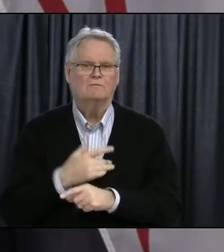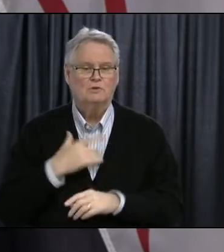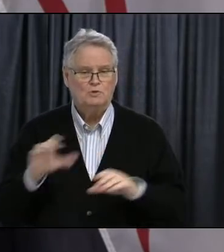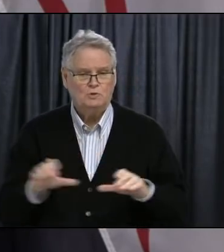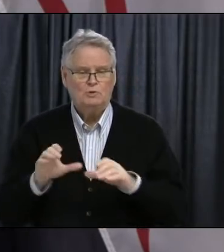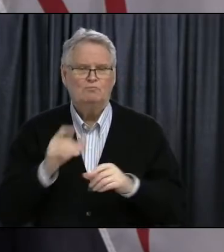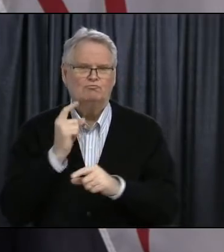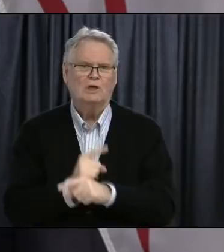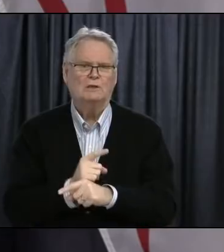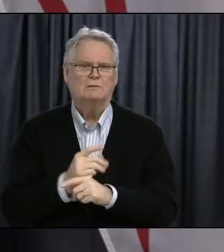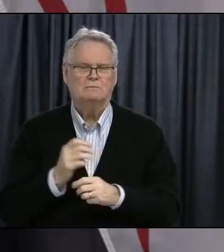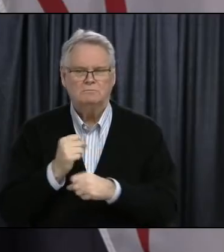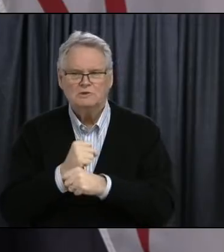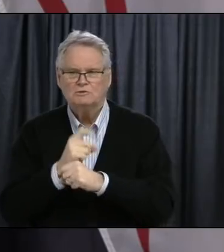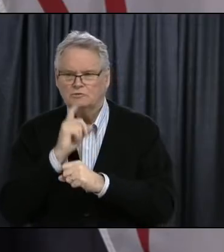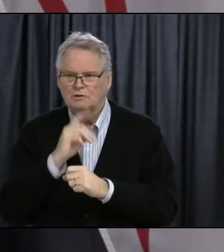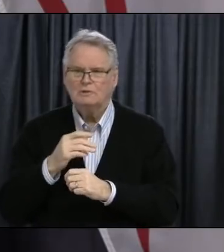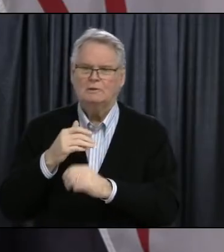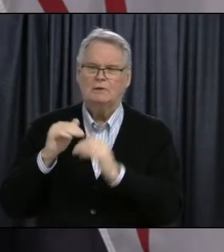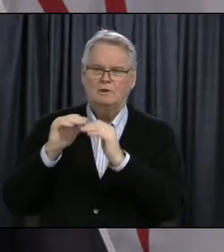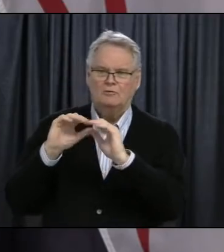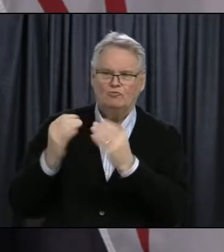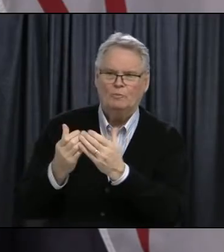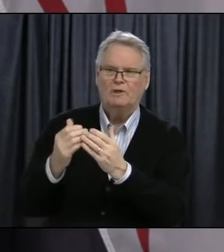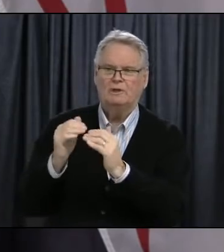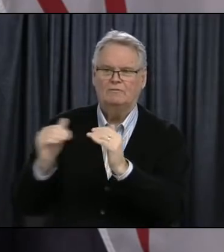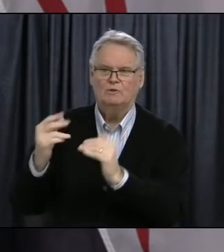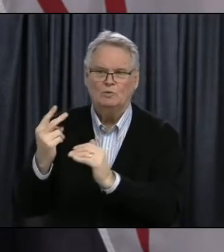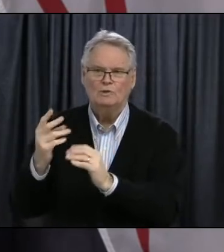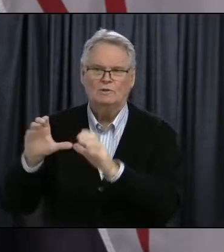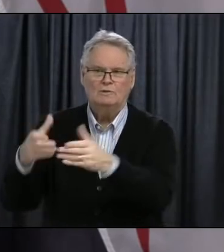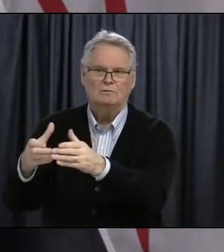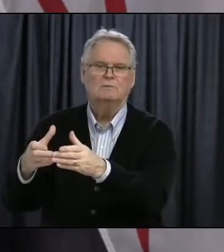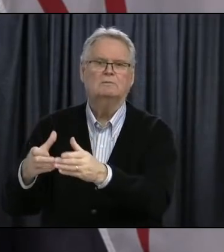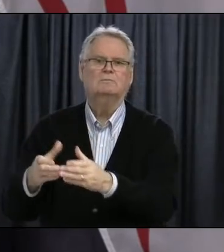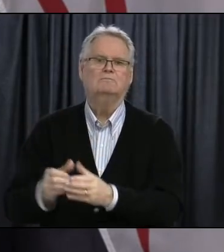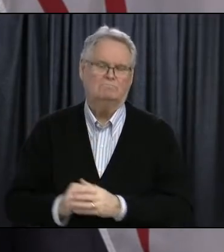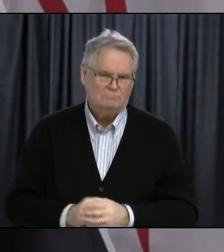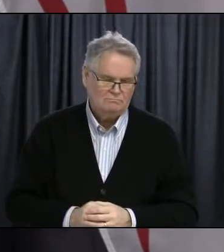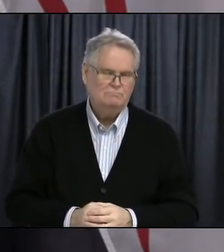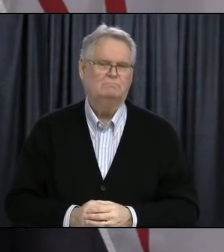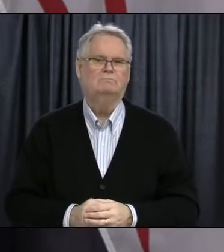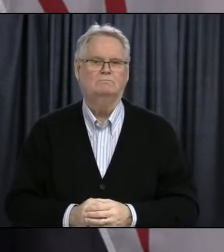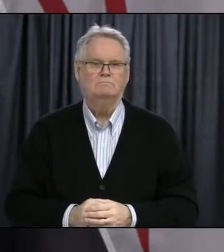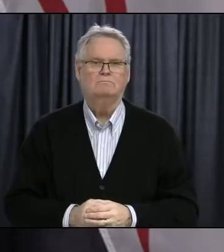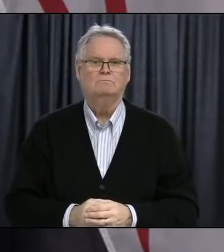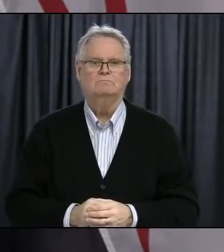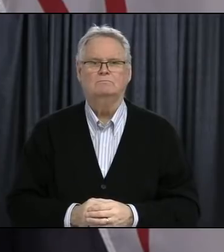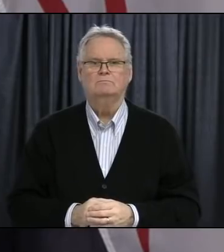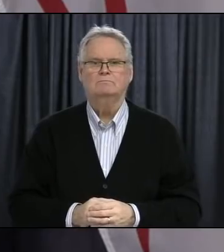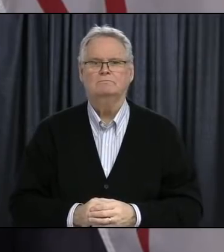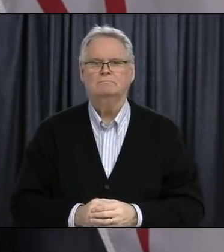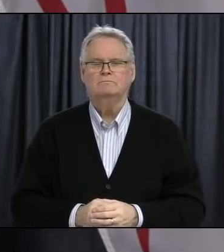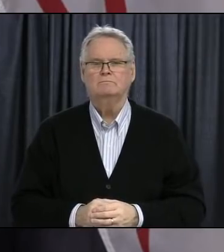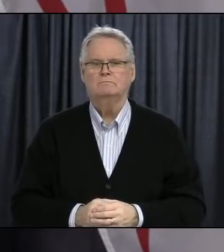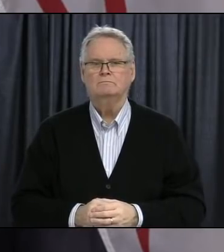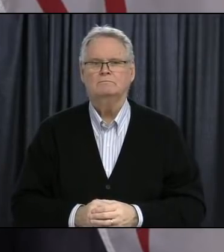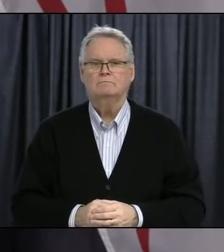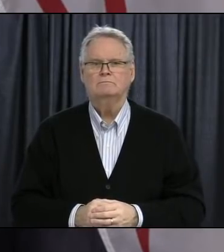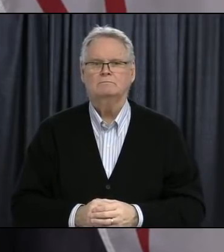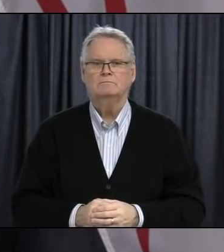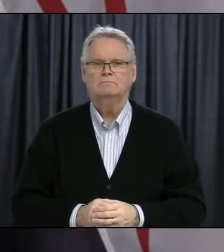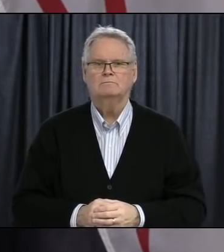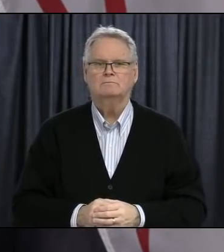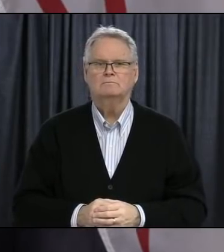on transmission, but I think given what we know at this point, it was certainly worth,